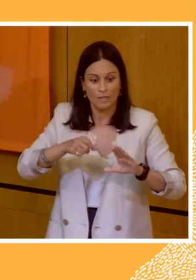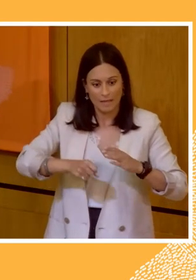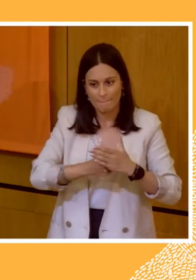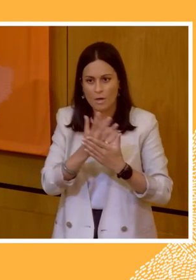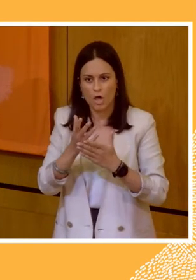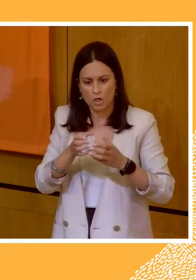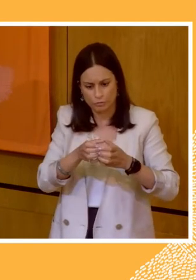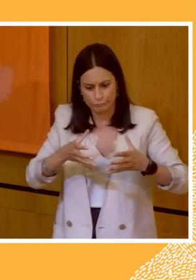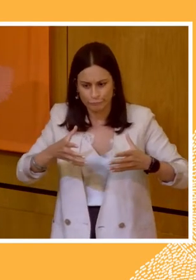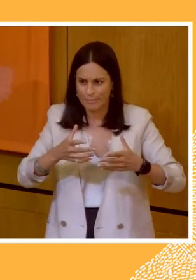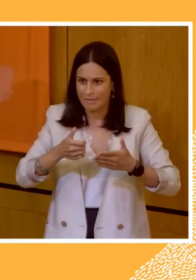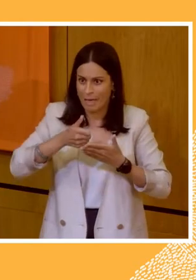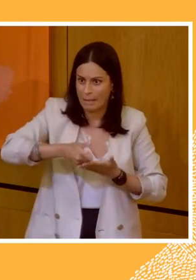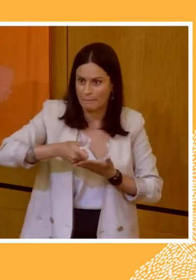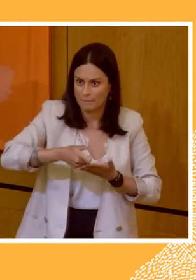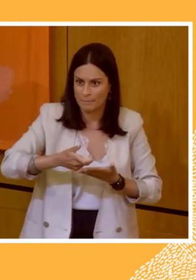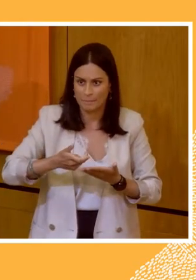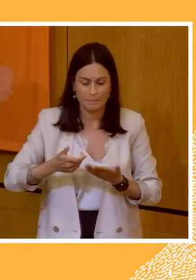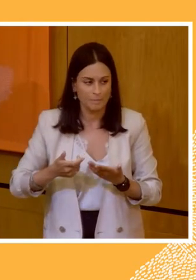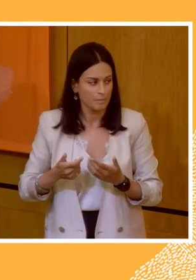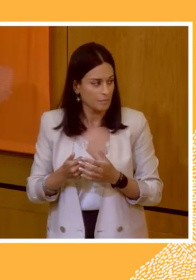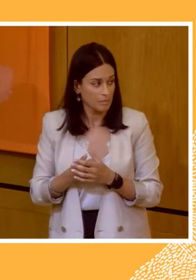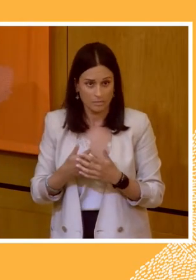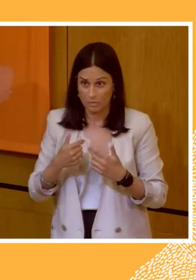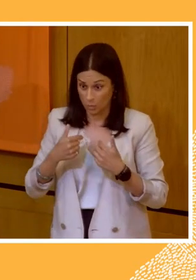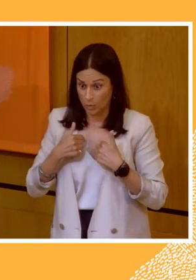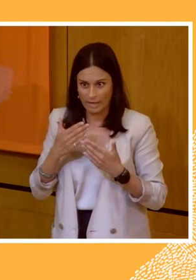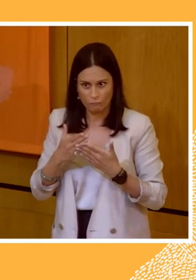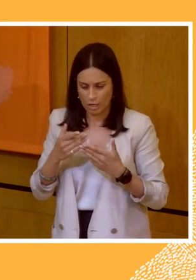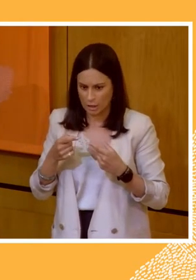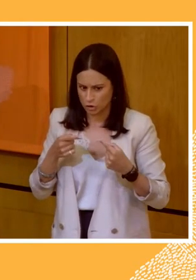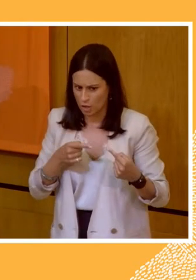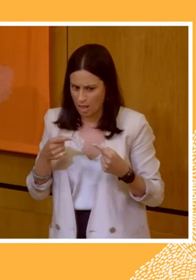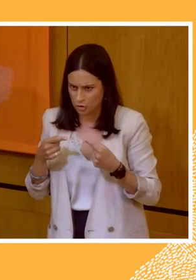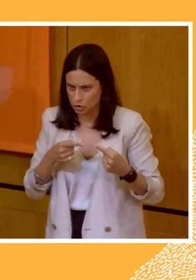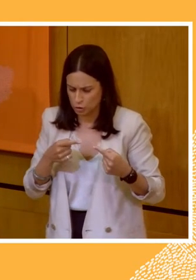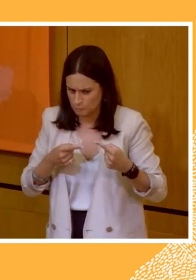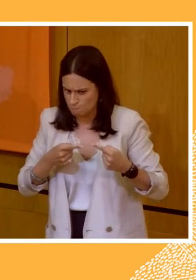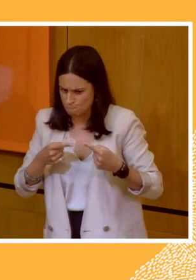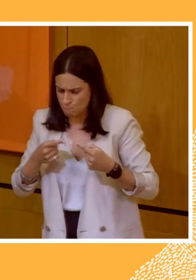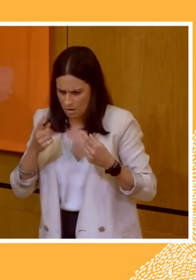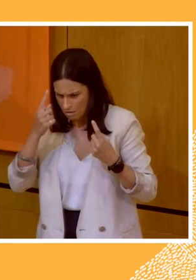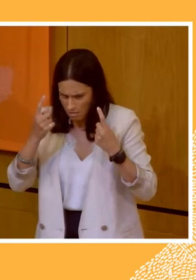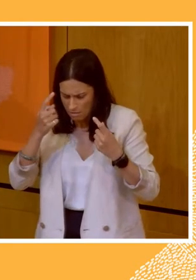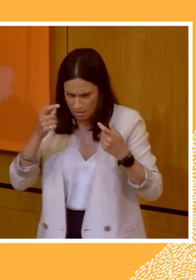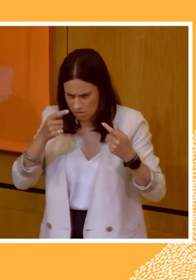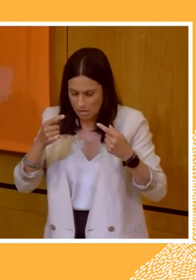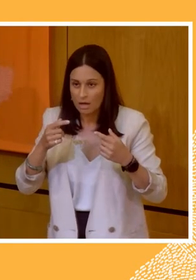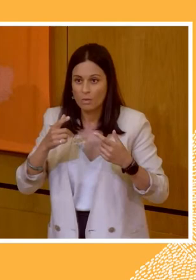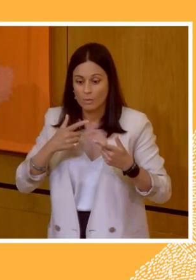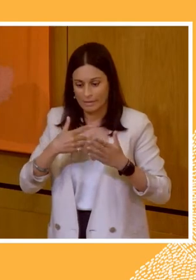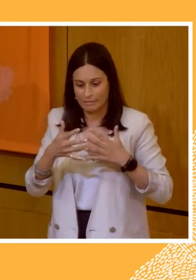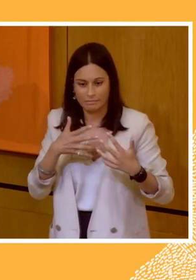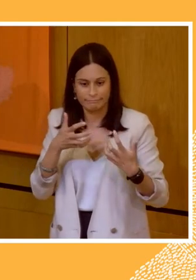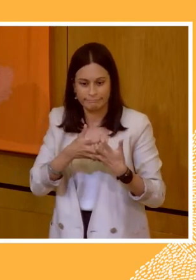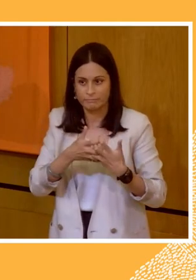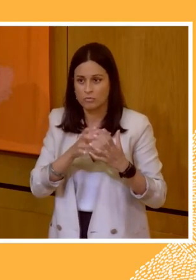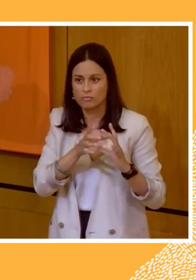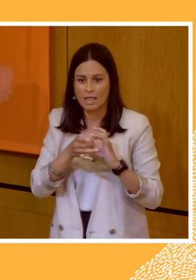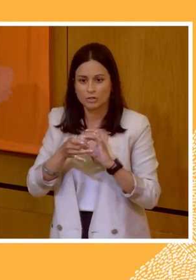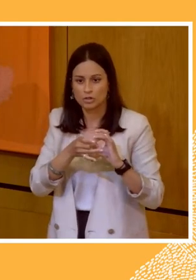And I think we challenge each other. I think what we've managed to do is build a relationship